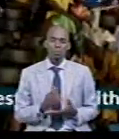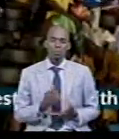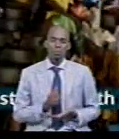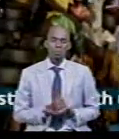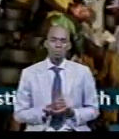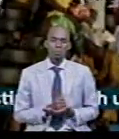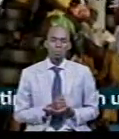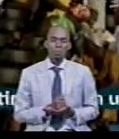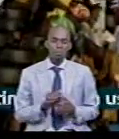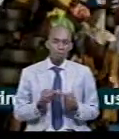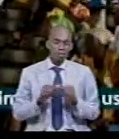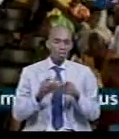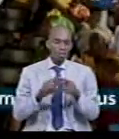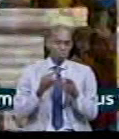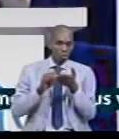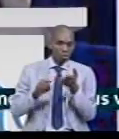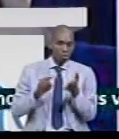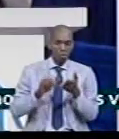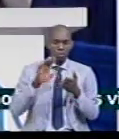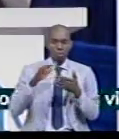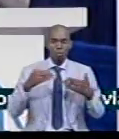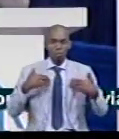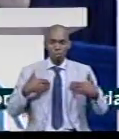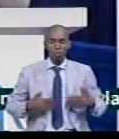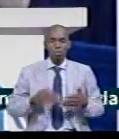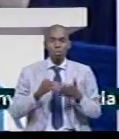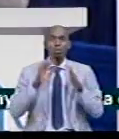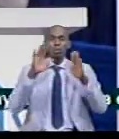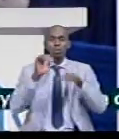on checking your body, your miracle is there.